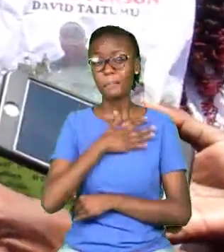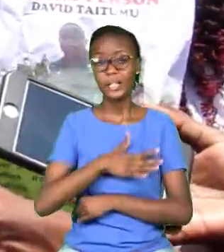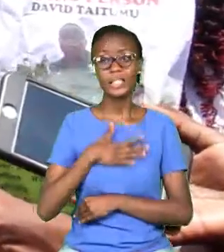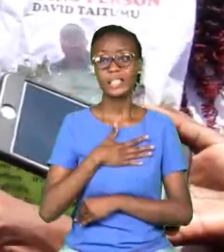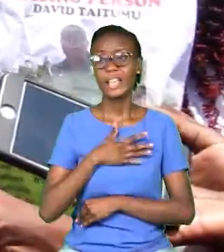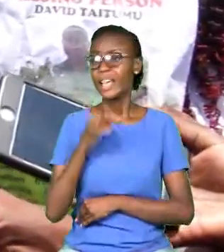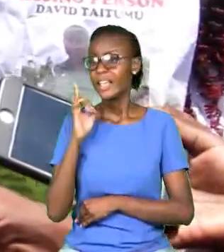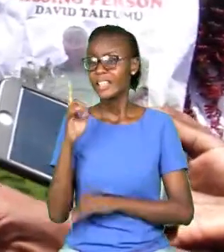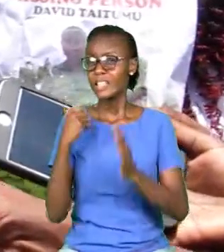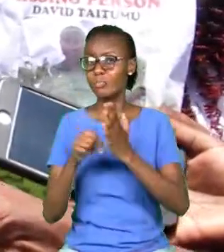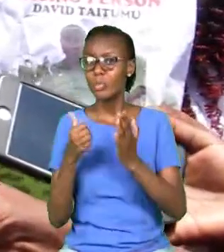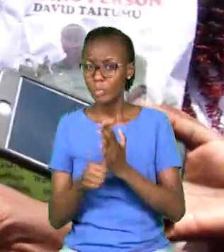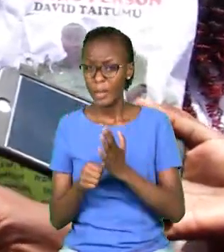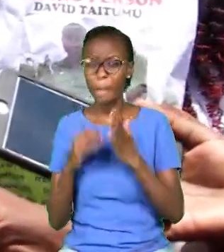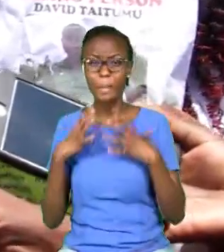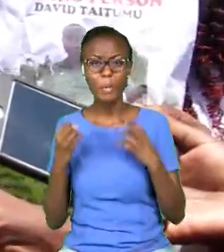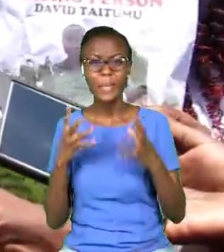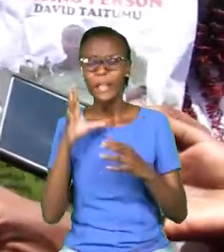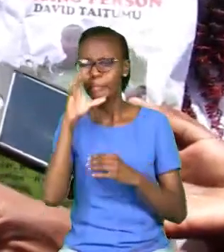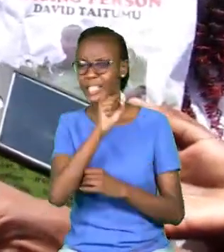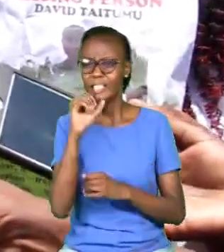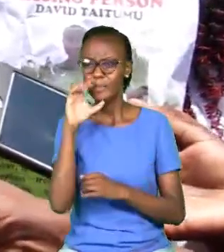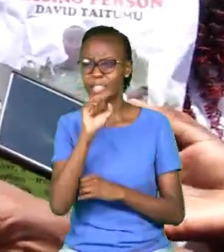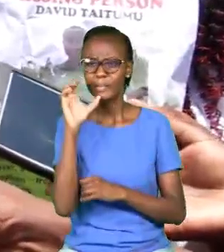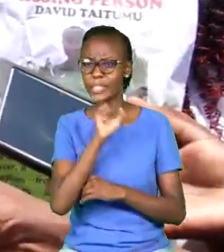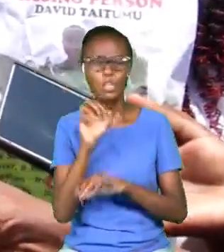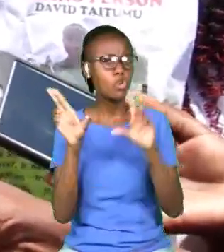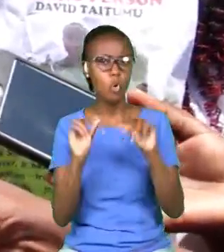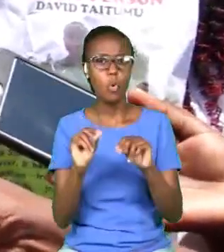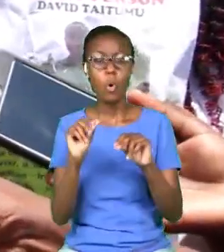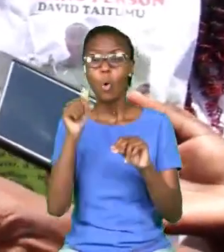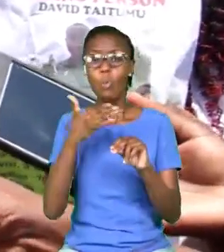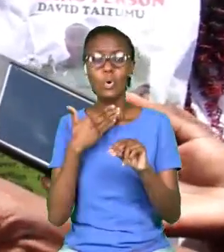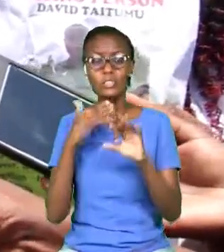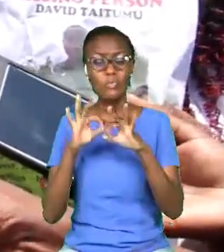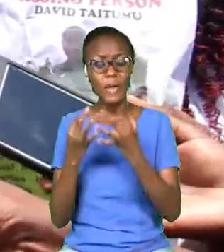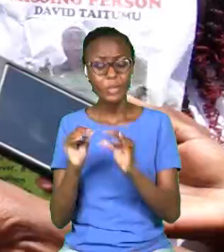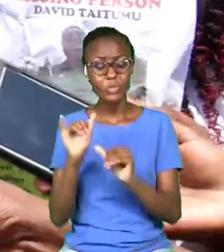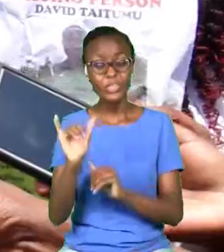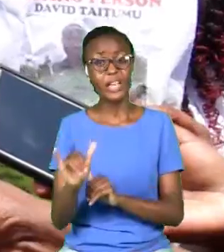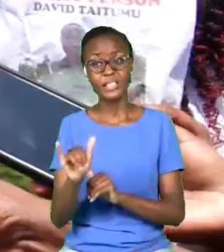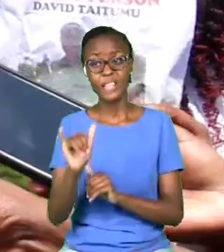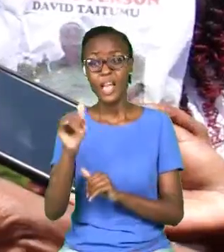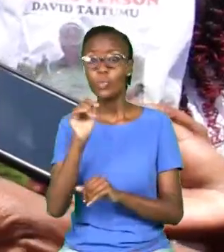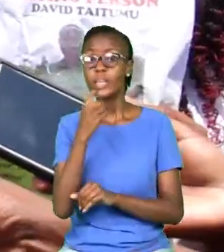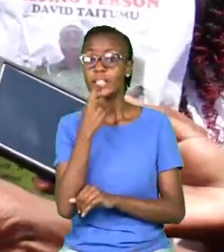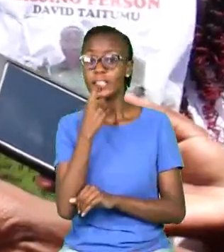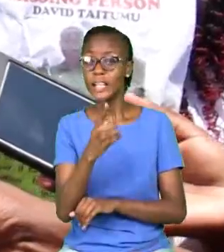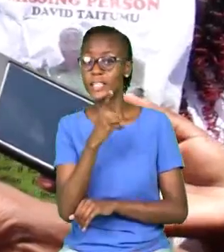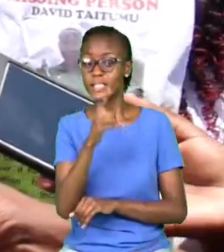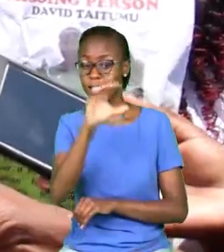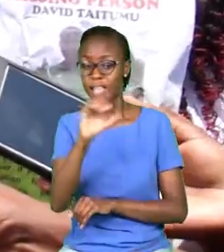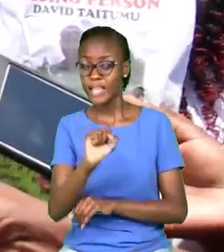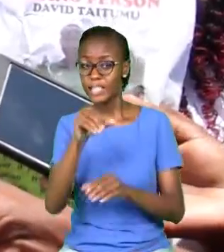enforced disappearances must be firmly dealt with. This one goes directly to the Cabinet Secretary